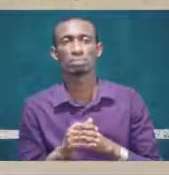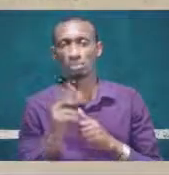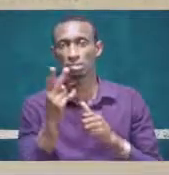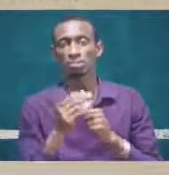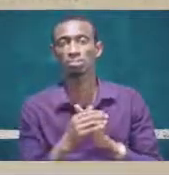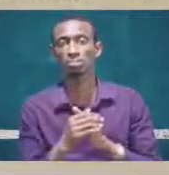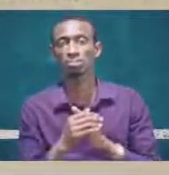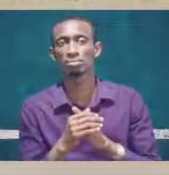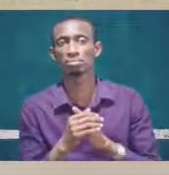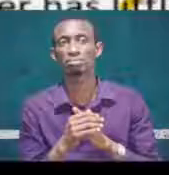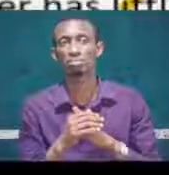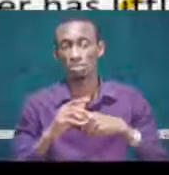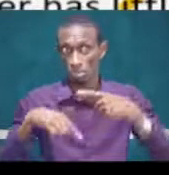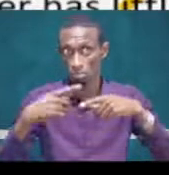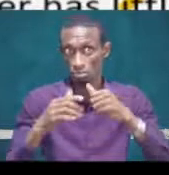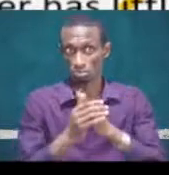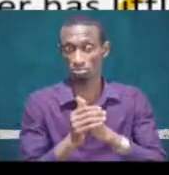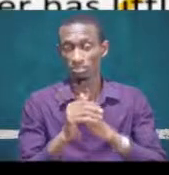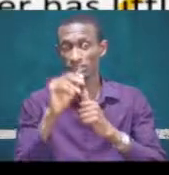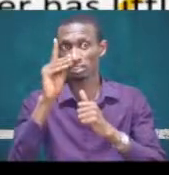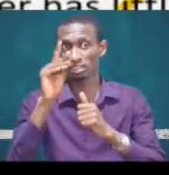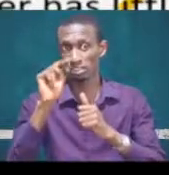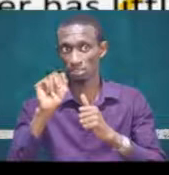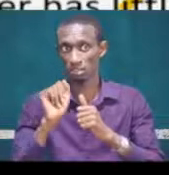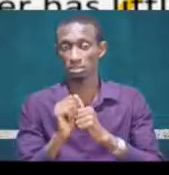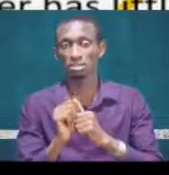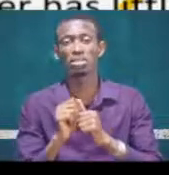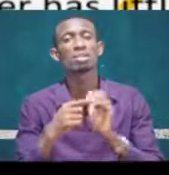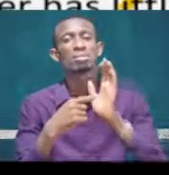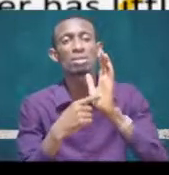2, that every triplet in DNA specifies one